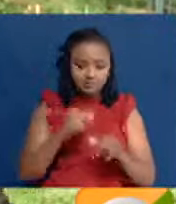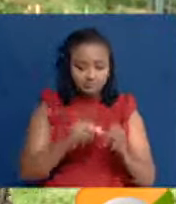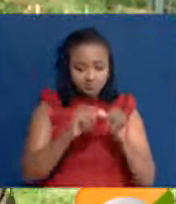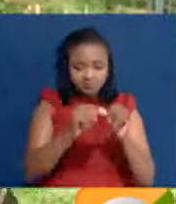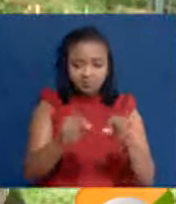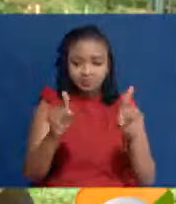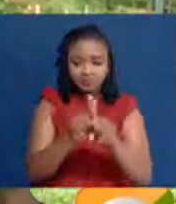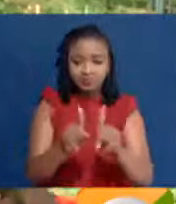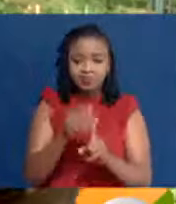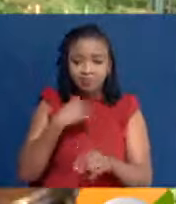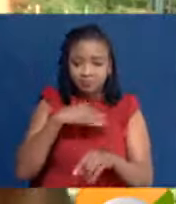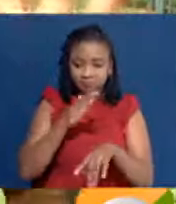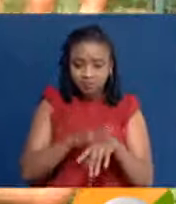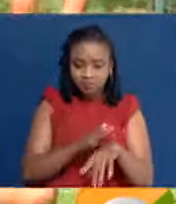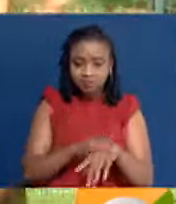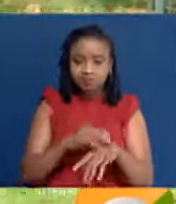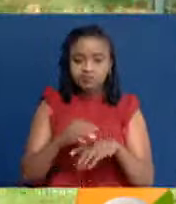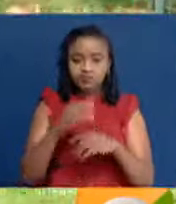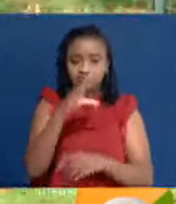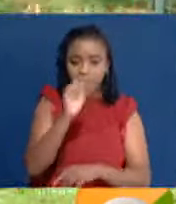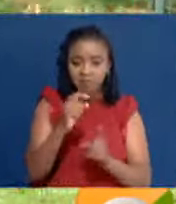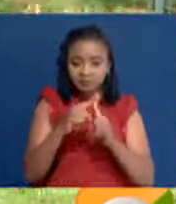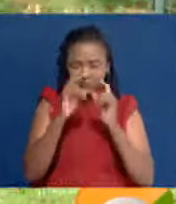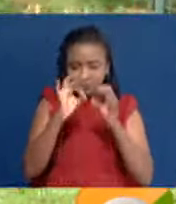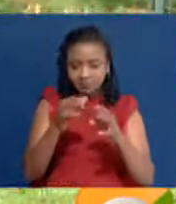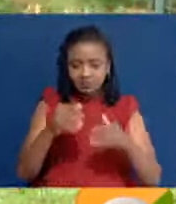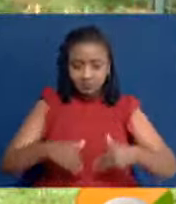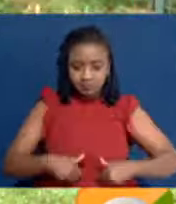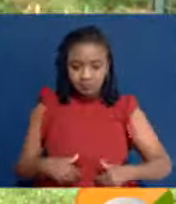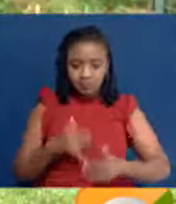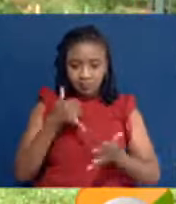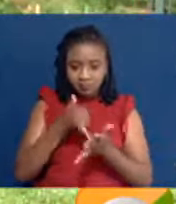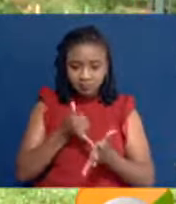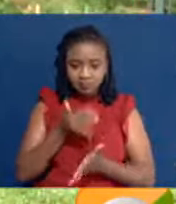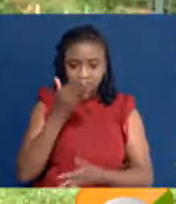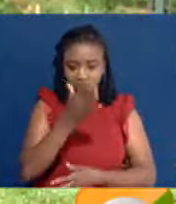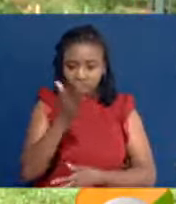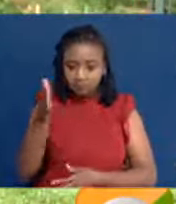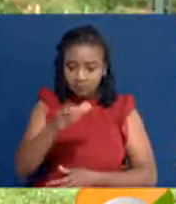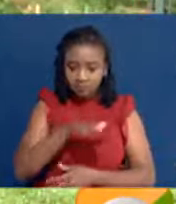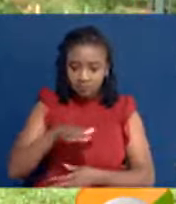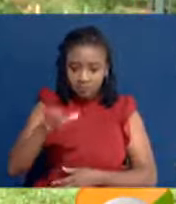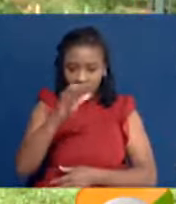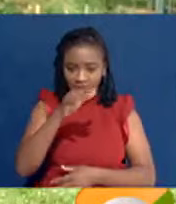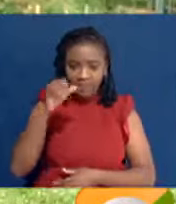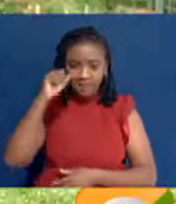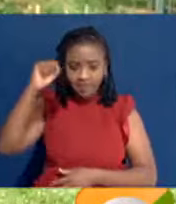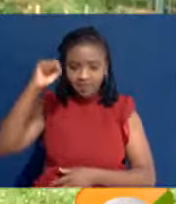way. You can't guarantee. But if young people enter spaces like of politics with